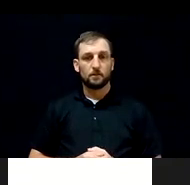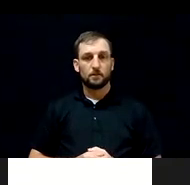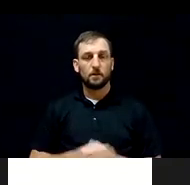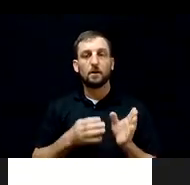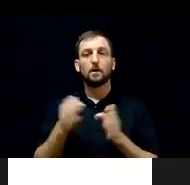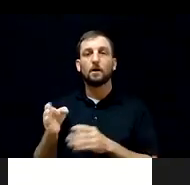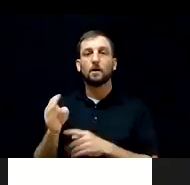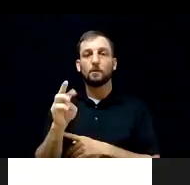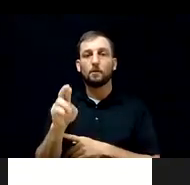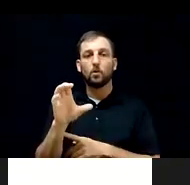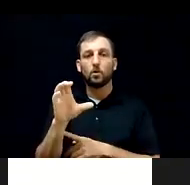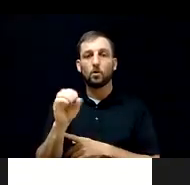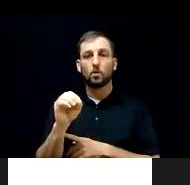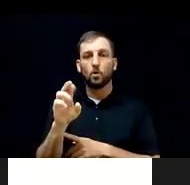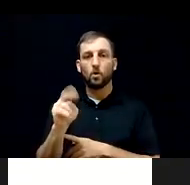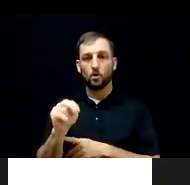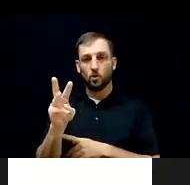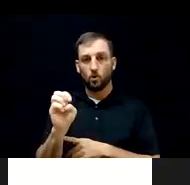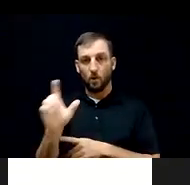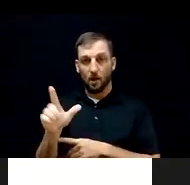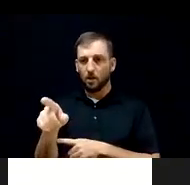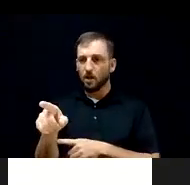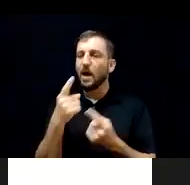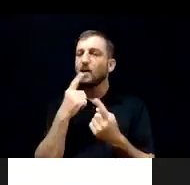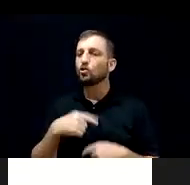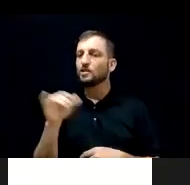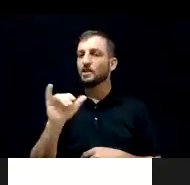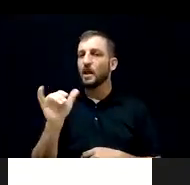Mr. Cornwell, can you answer that same question?